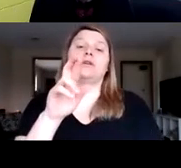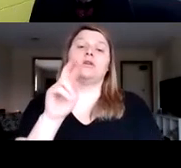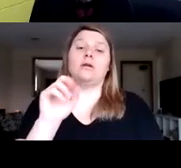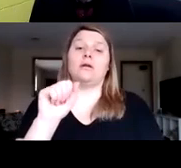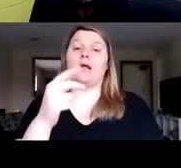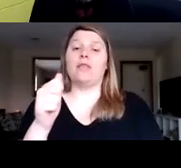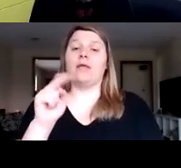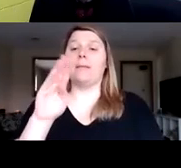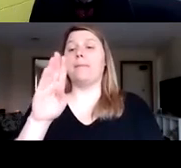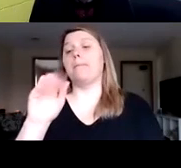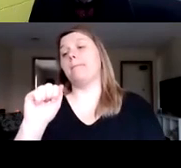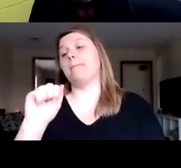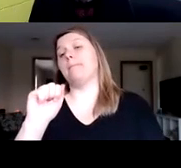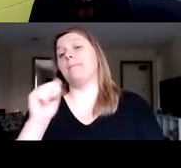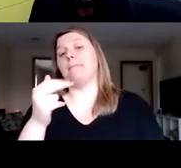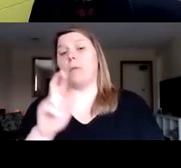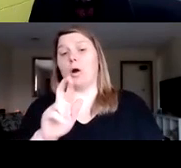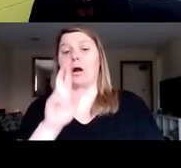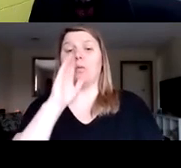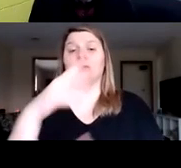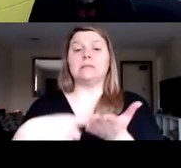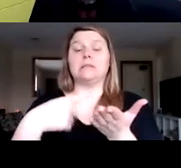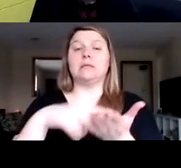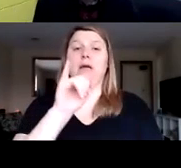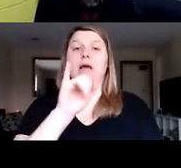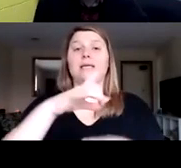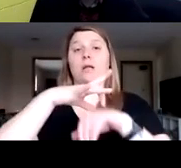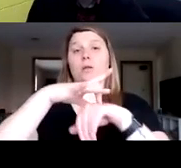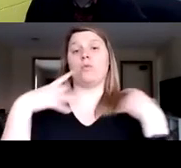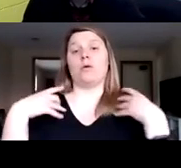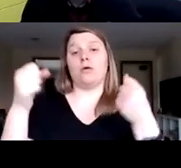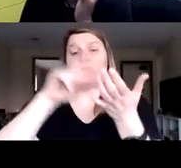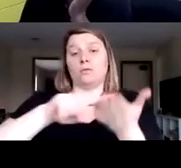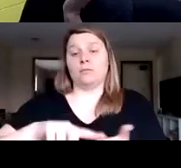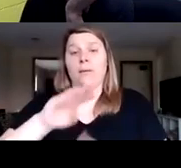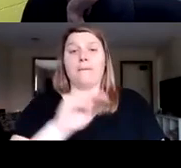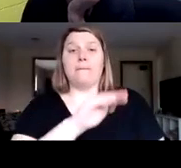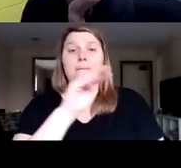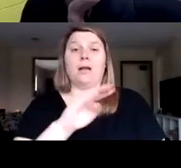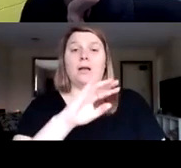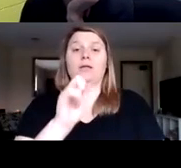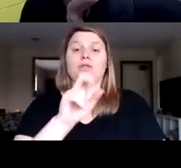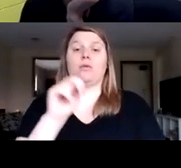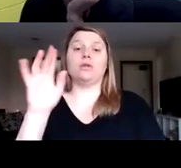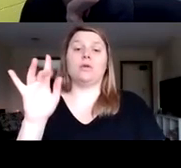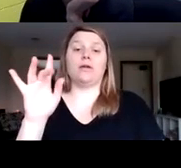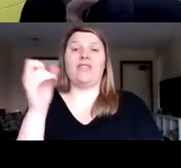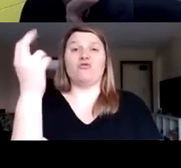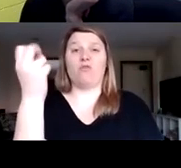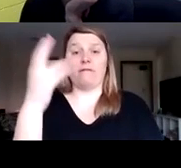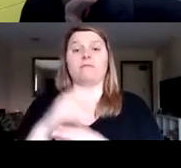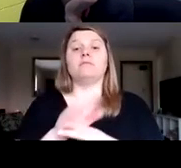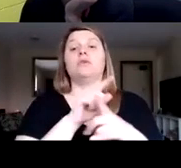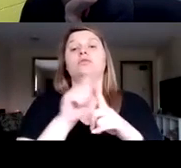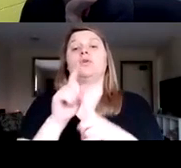a presentation on ID Global Health Research. That will be on Monday, January 25th at 12. And we have